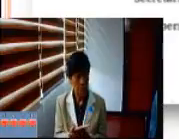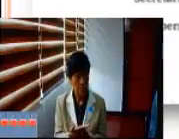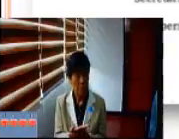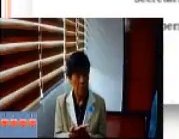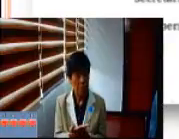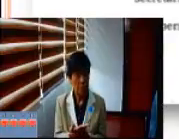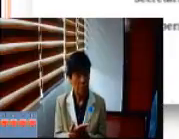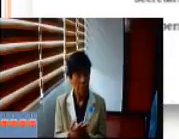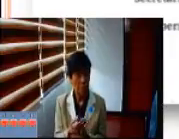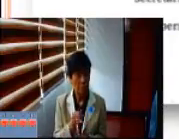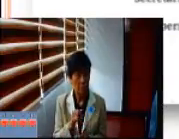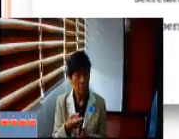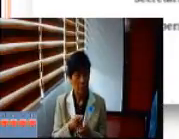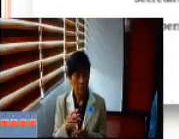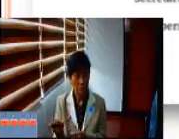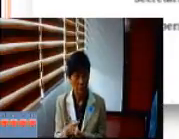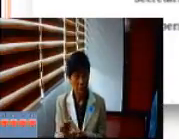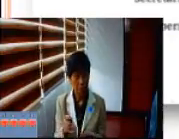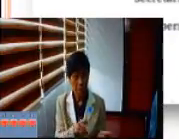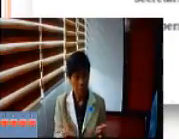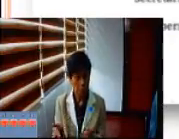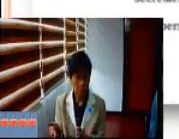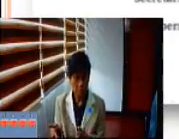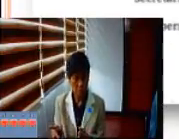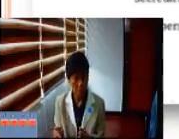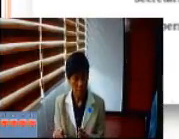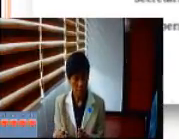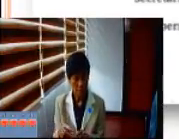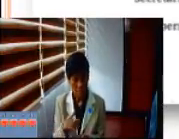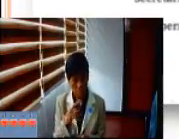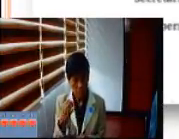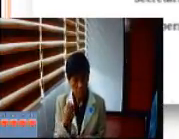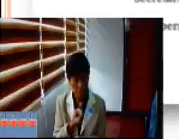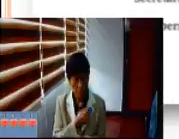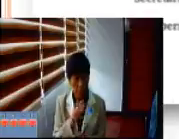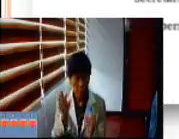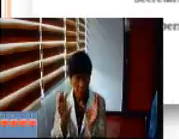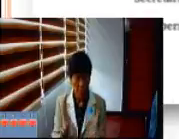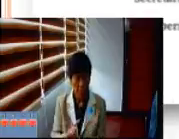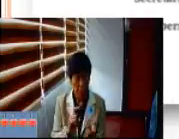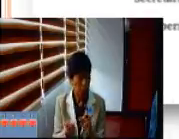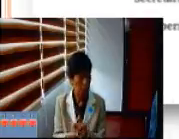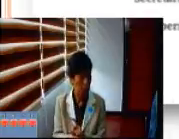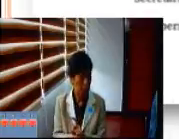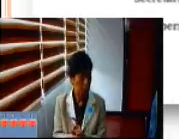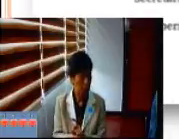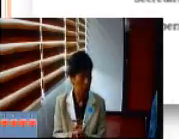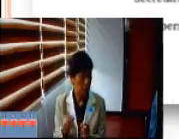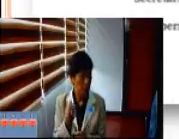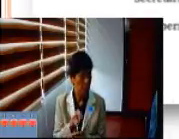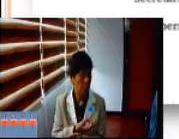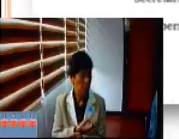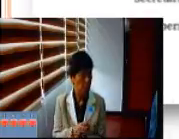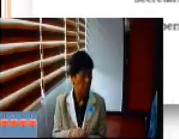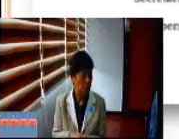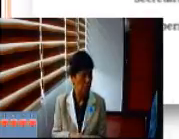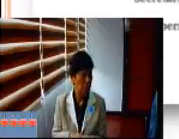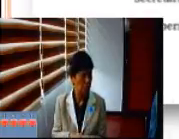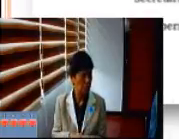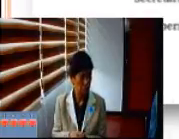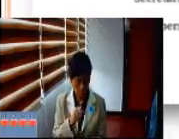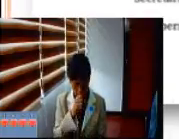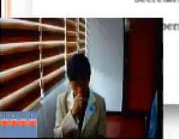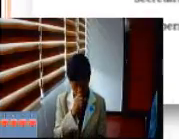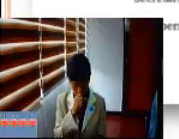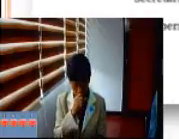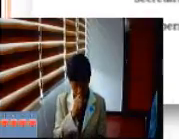the fishery plan, and of course that because of our climate change law and our DRRM law. And so